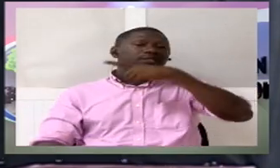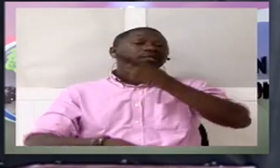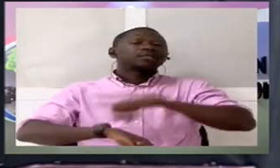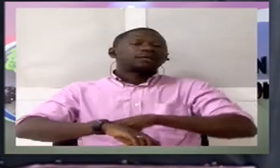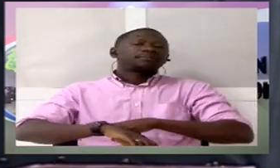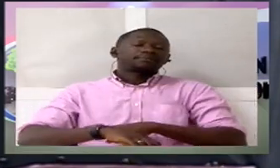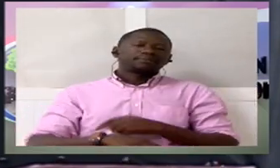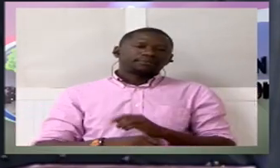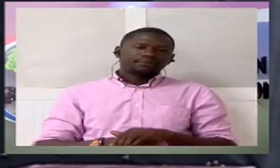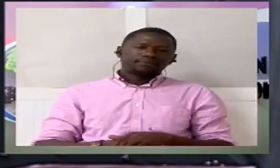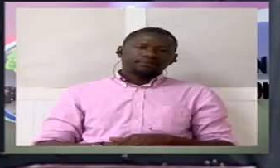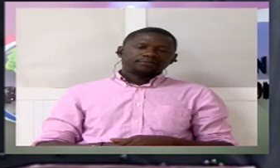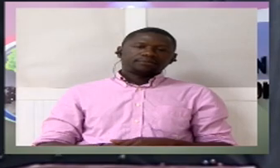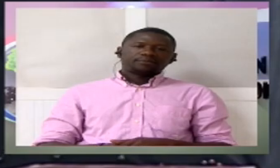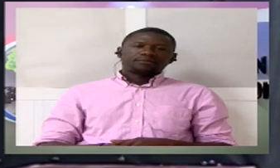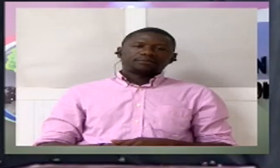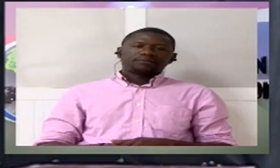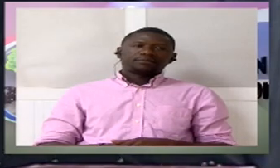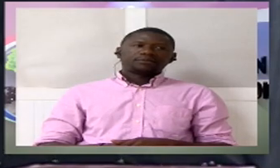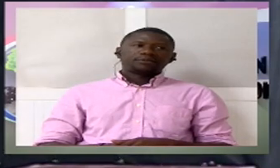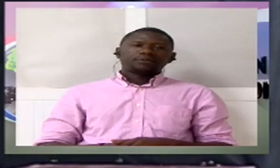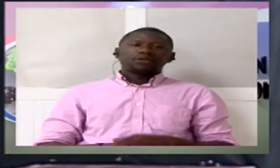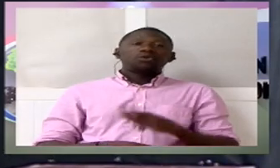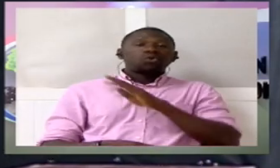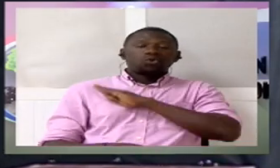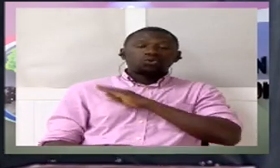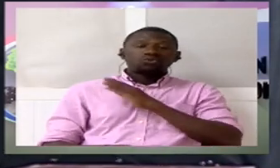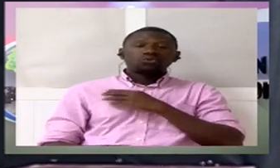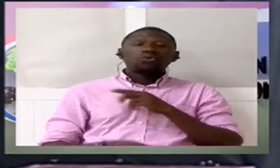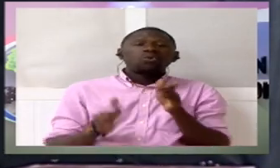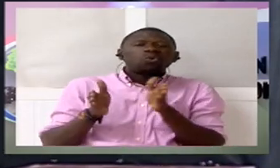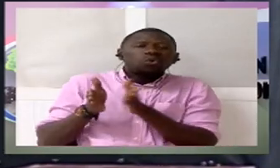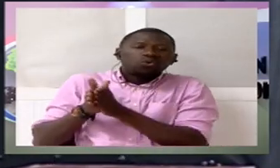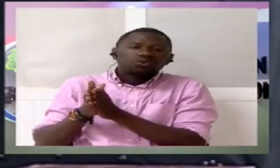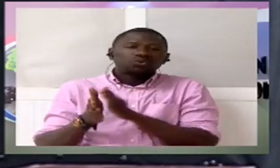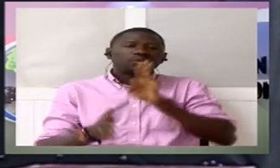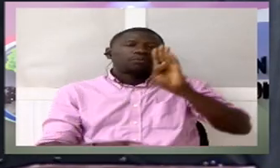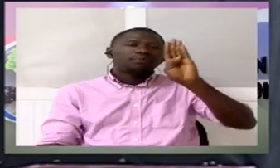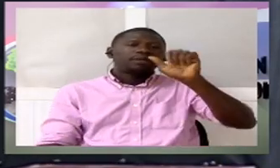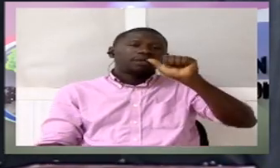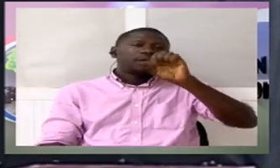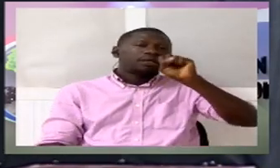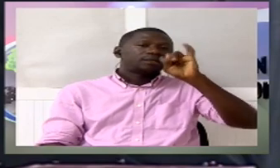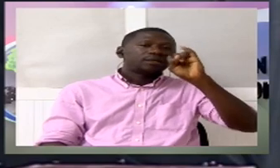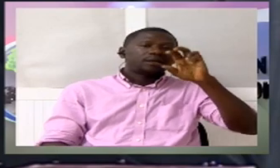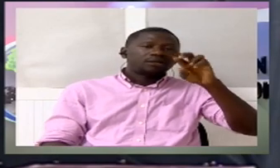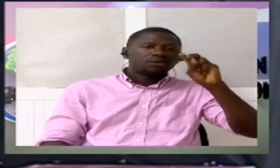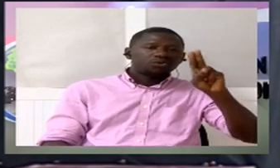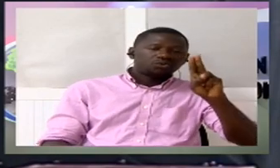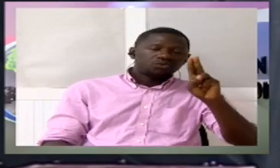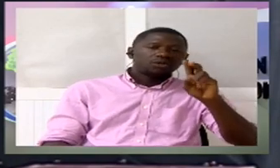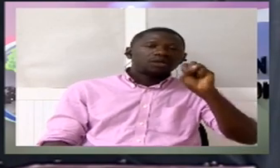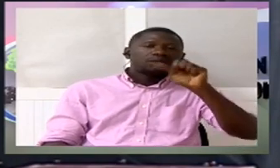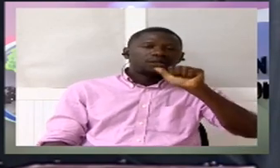na sutiata mola ba nyola ba aketa la lana moti. He was also close to Basilo Sala, who was